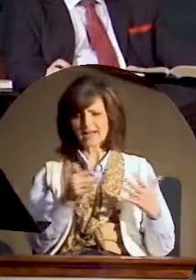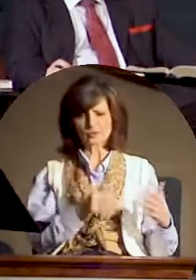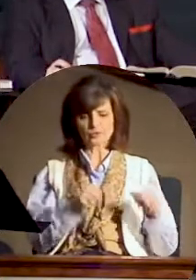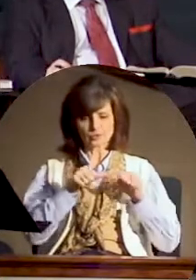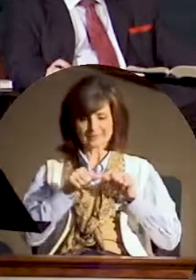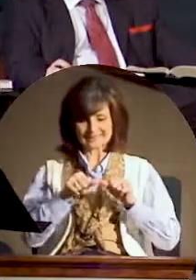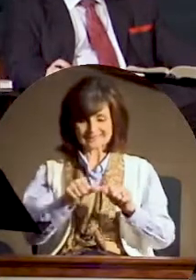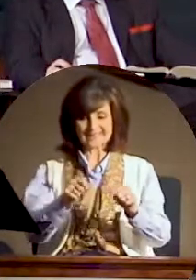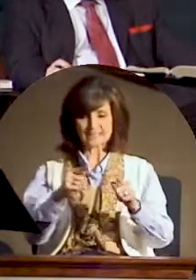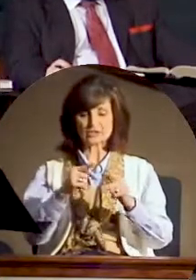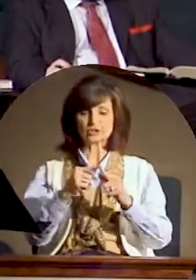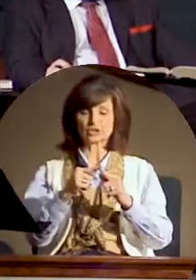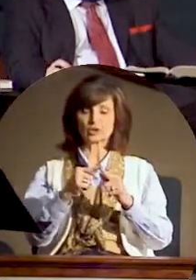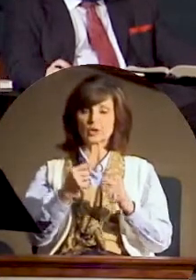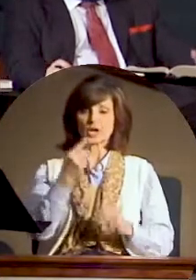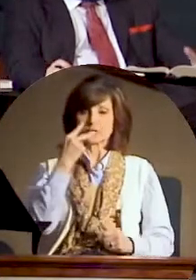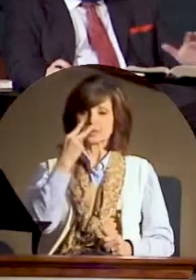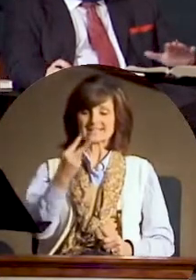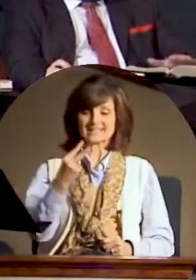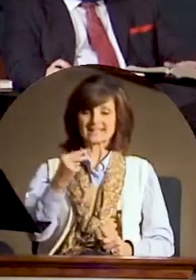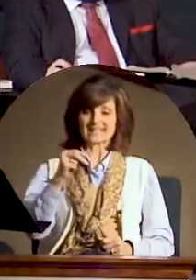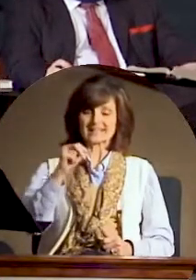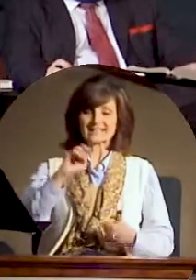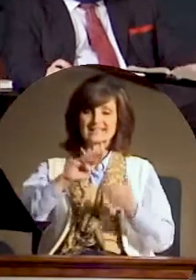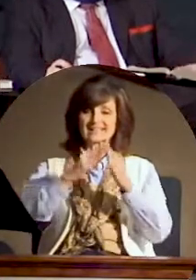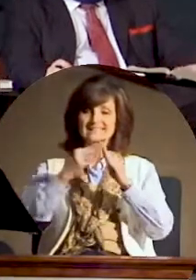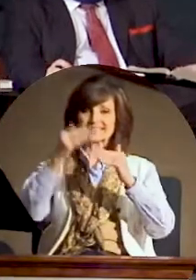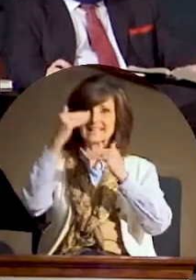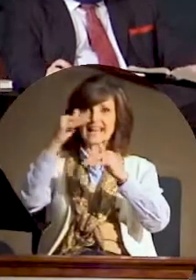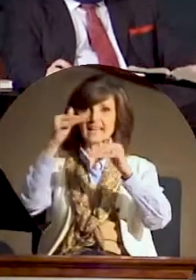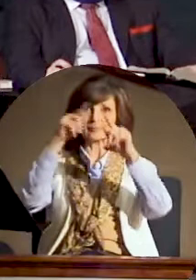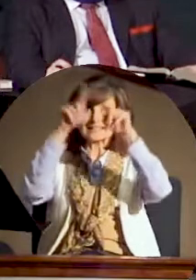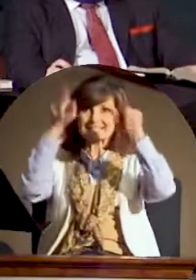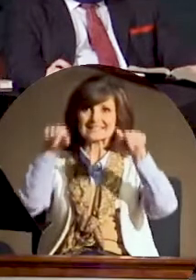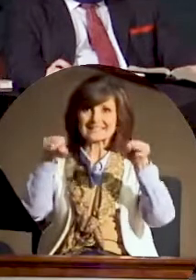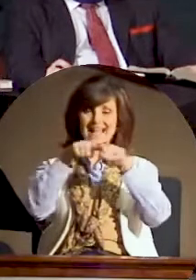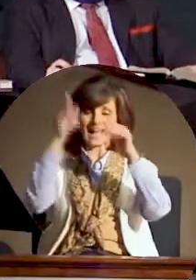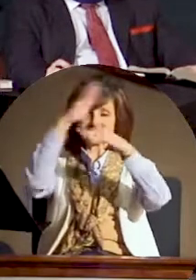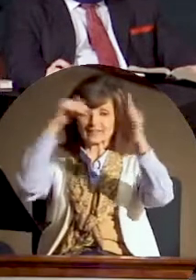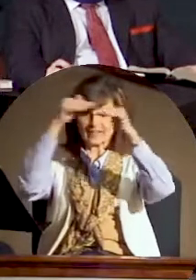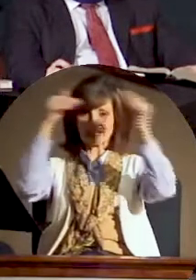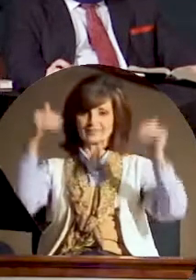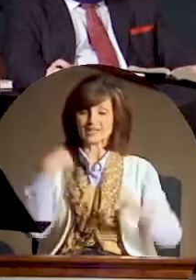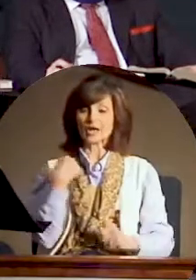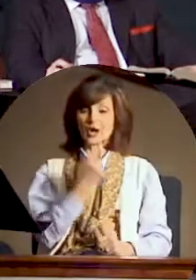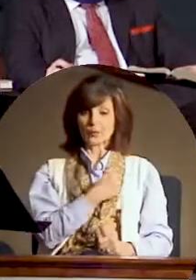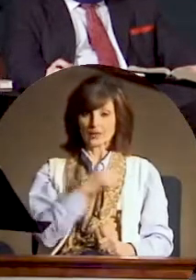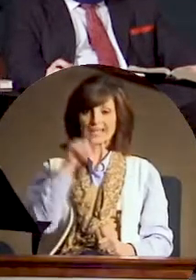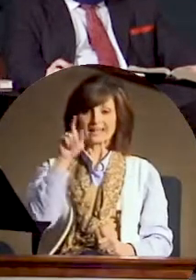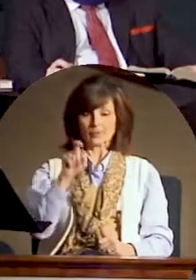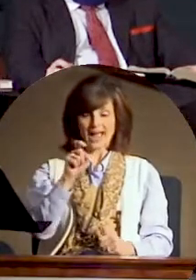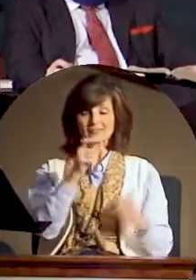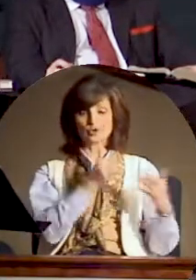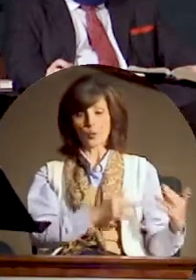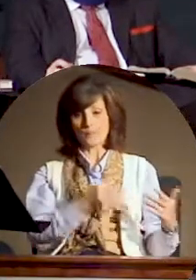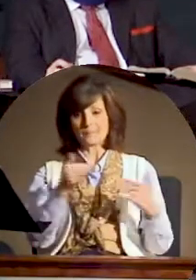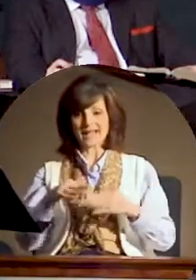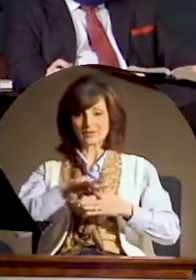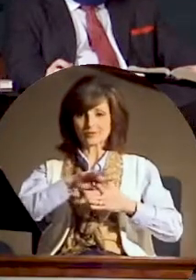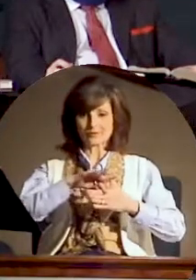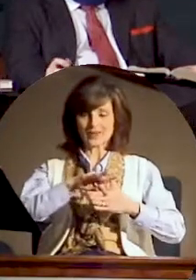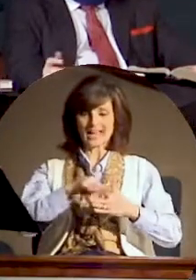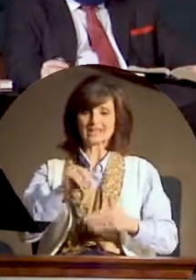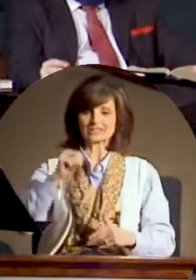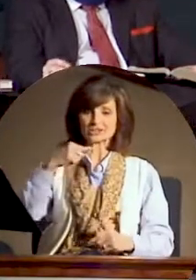the city limit sign of the New Jerusalem. We're going to have to battle with the flesh. Can I have an amen?